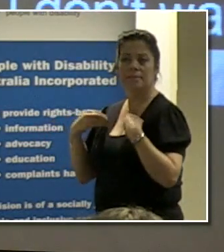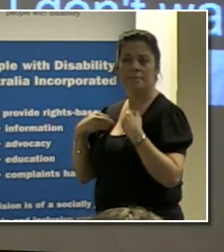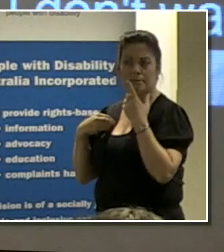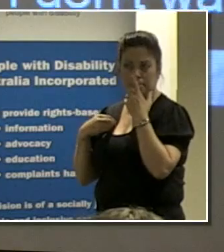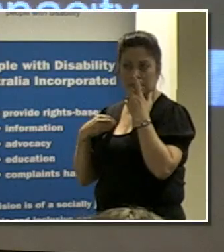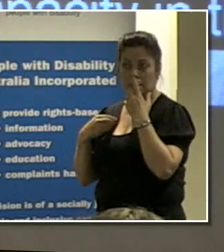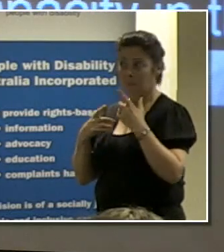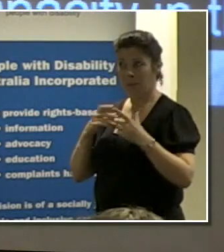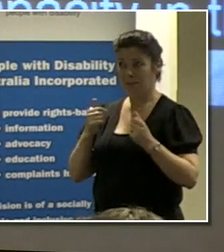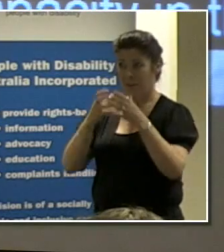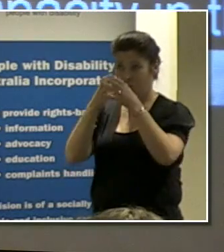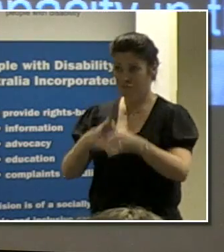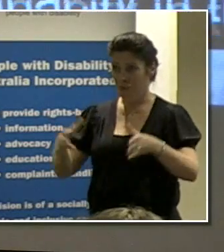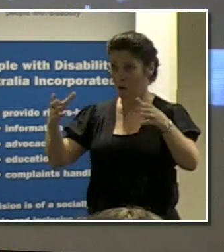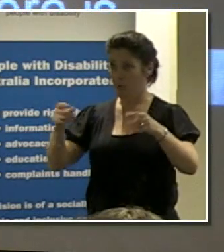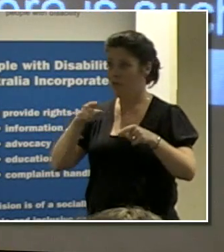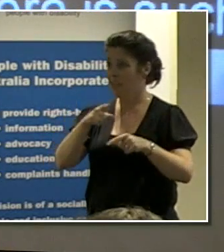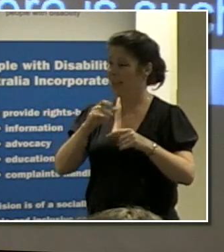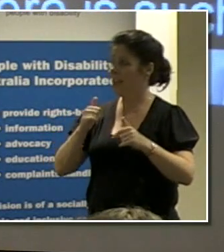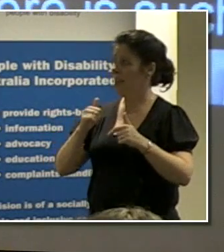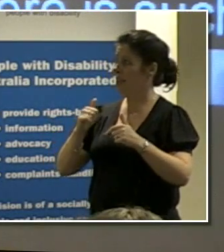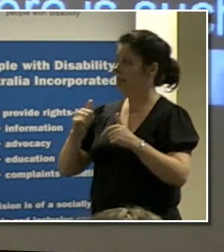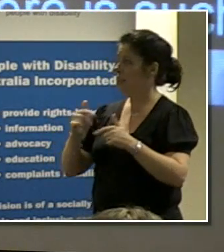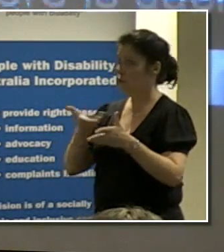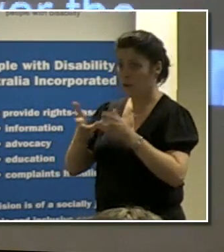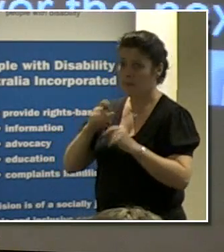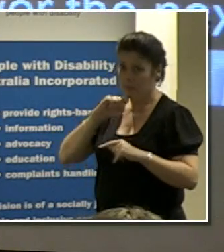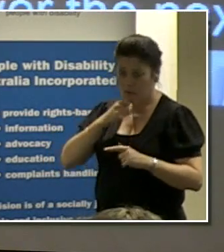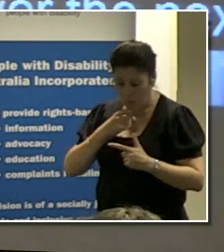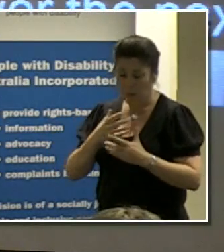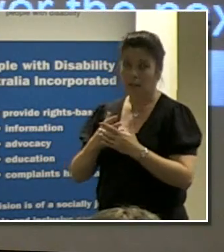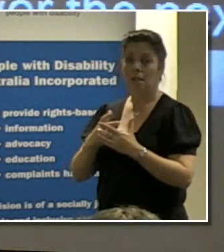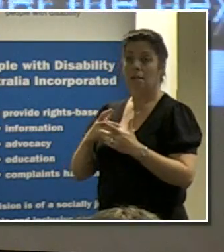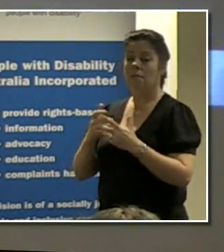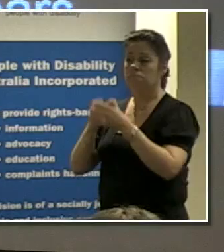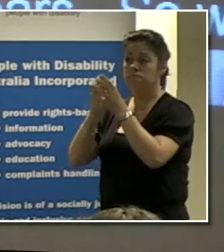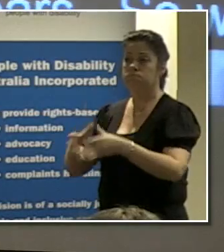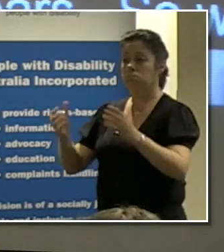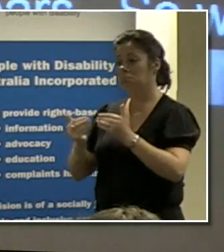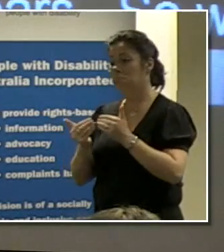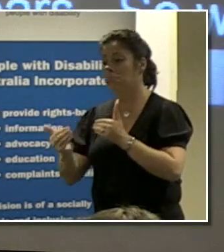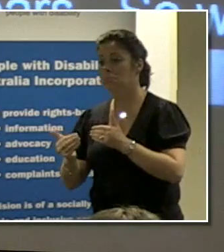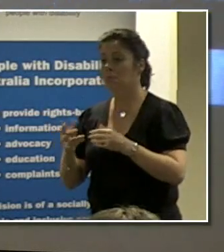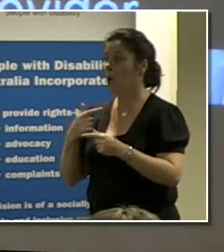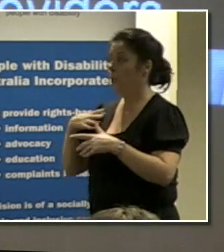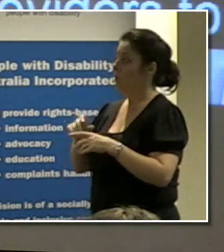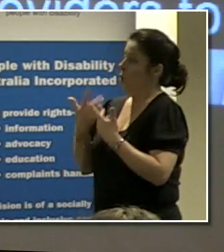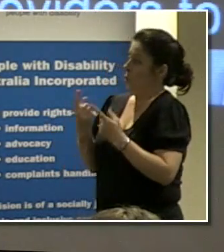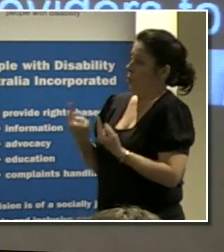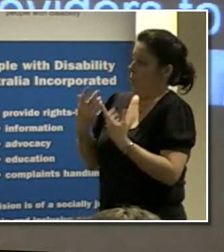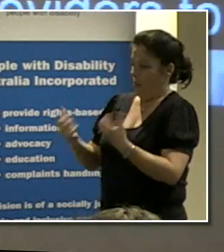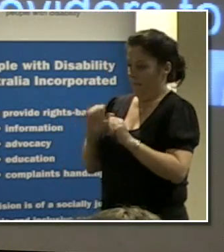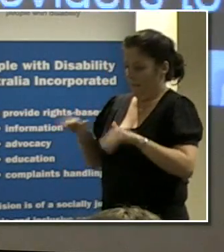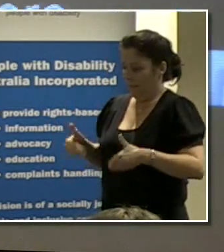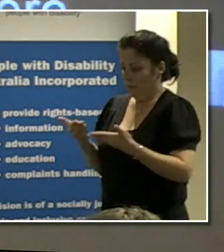over the next 2 or 3 years. So we want the current providers to be there. We want them to be there in the longer term. We want them to embrace